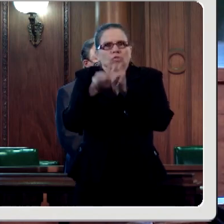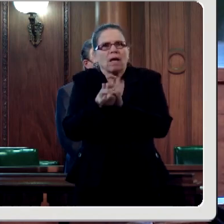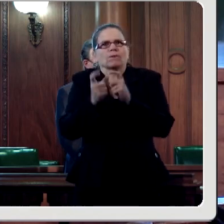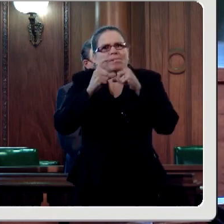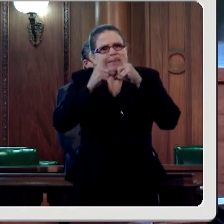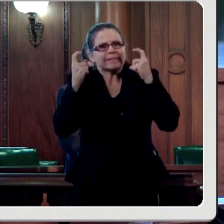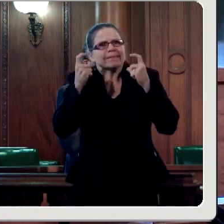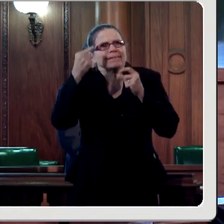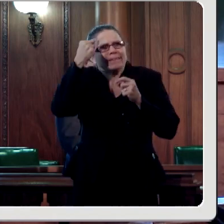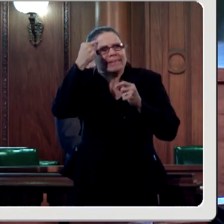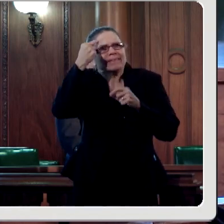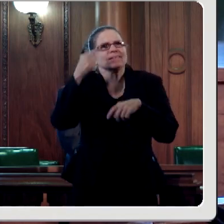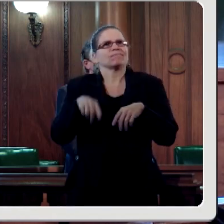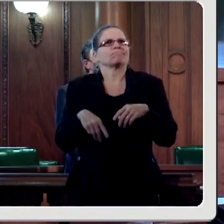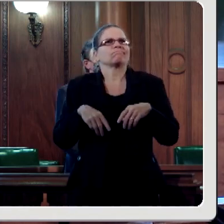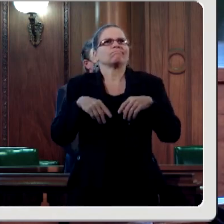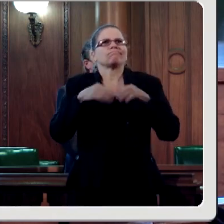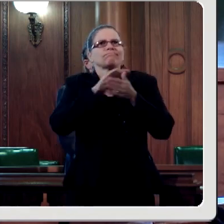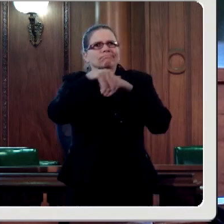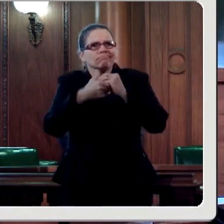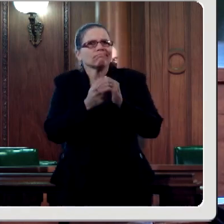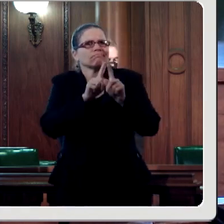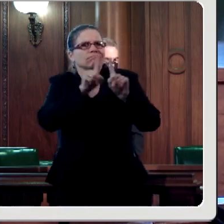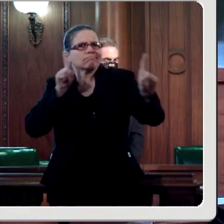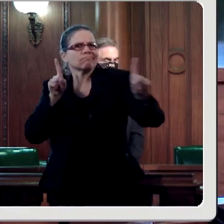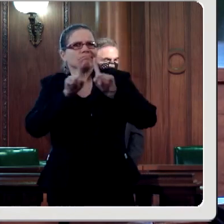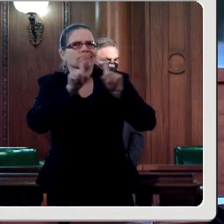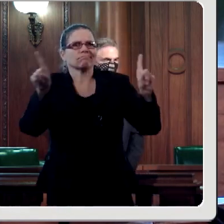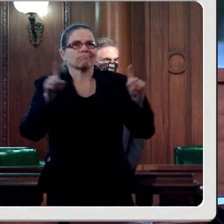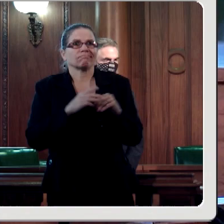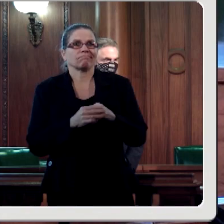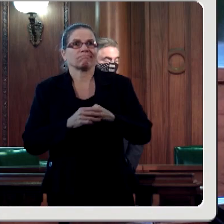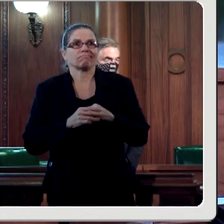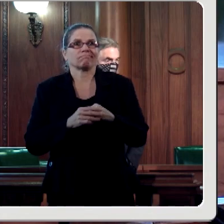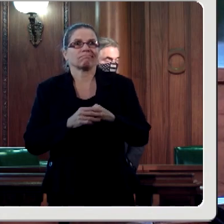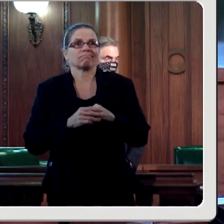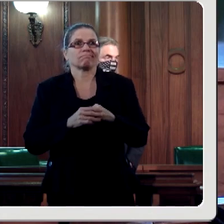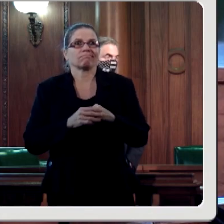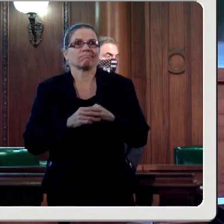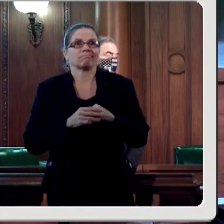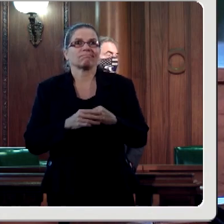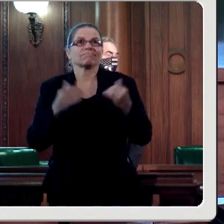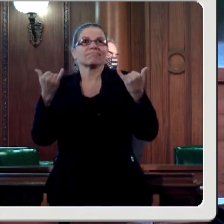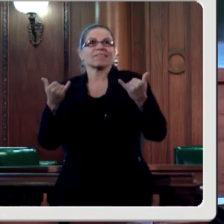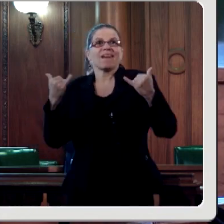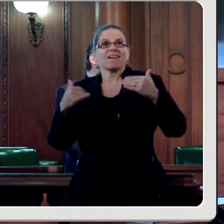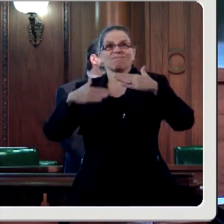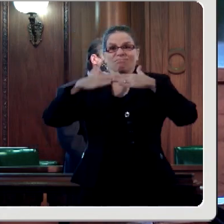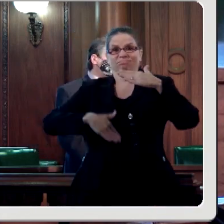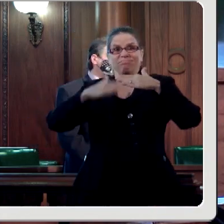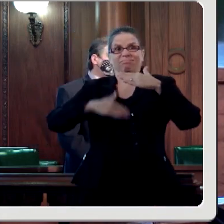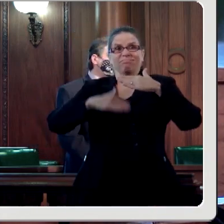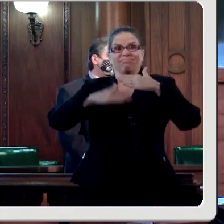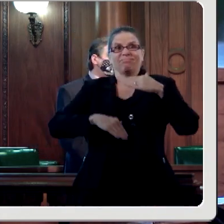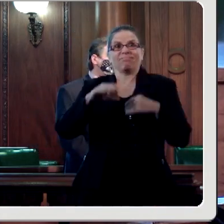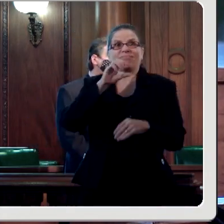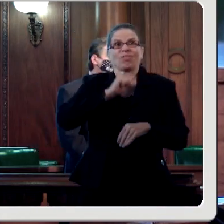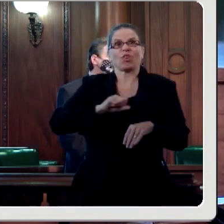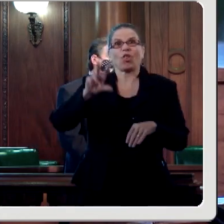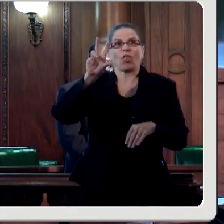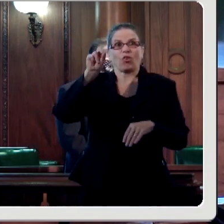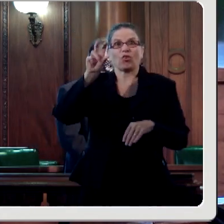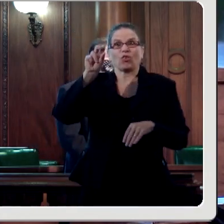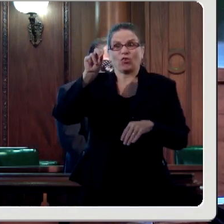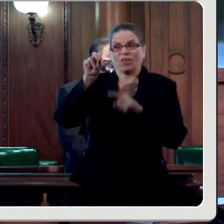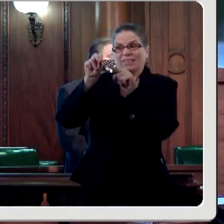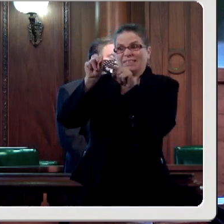under, you are the fastest growing COVID-19 positive population in the